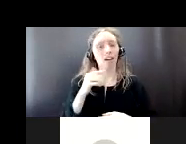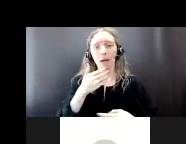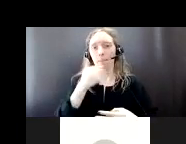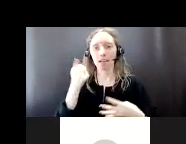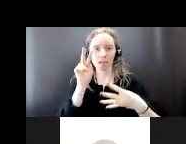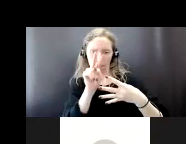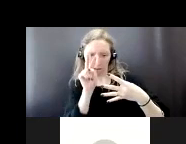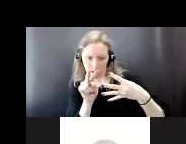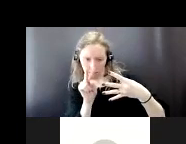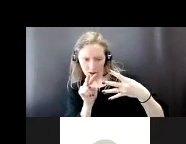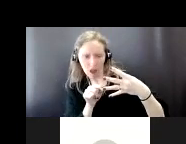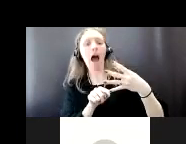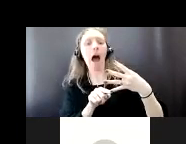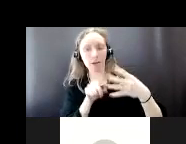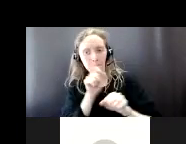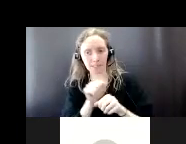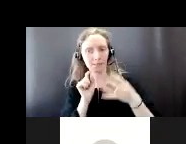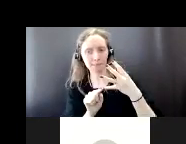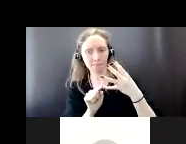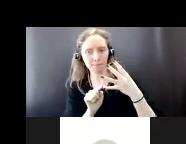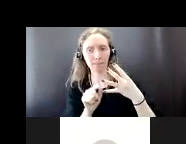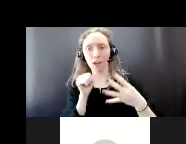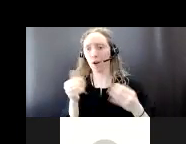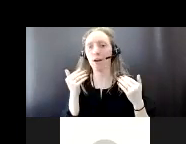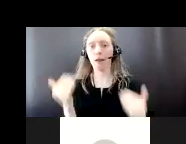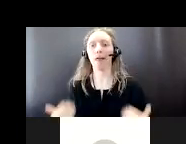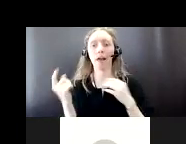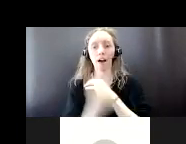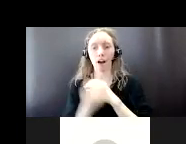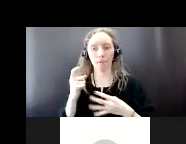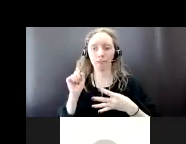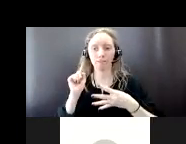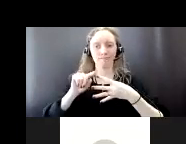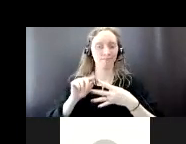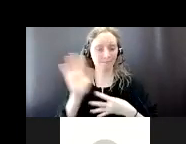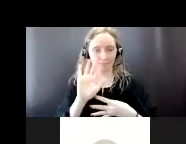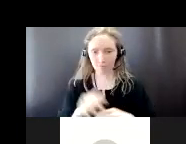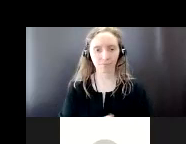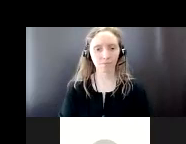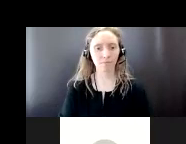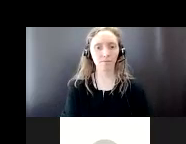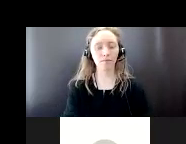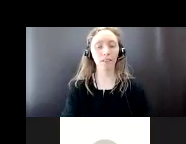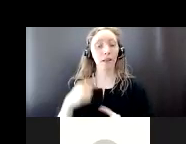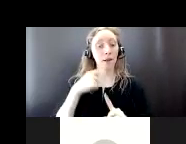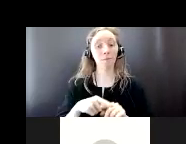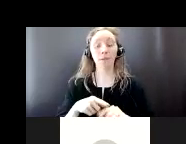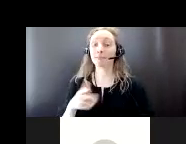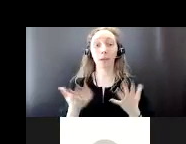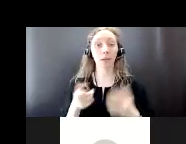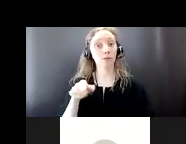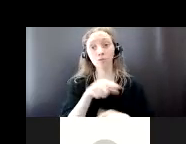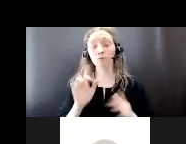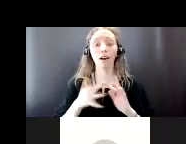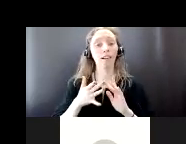So I'm going to refer to the tech support scam here again. A lot of times people will get a pop-up that completely freezes